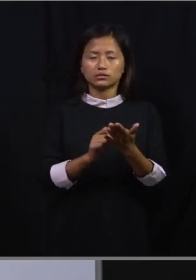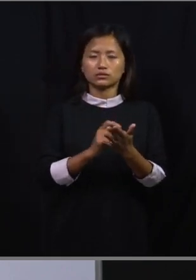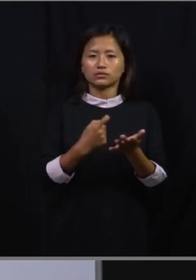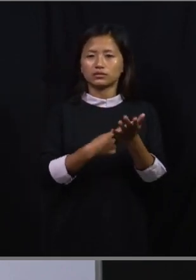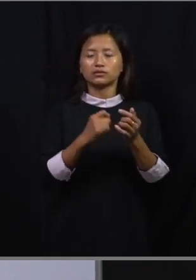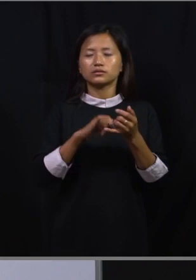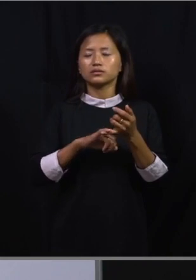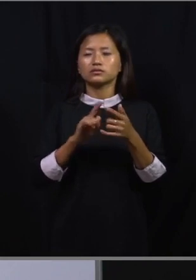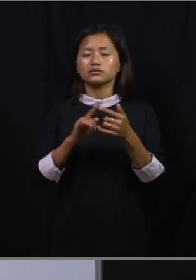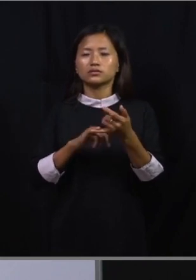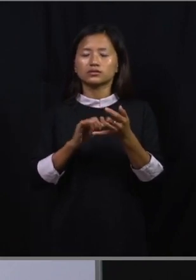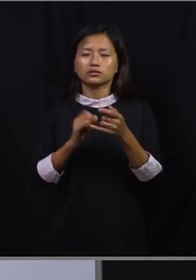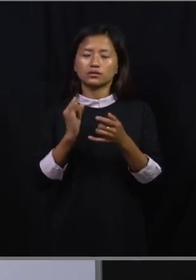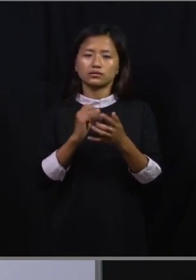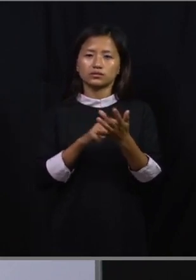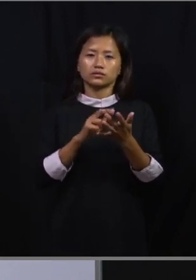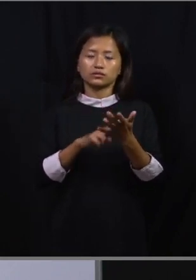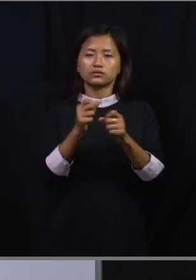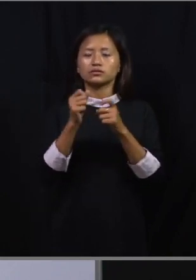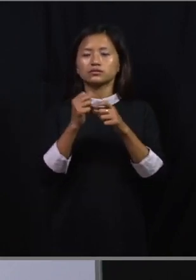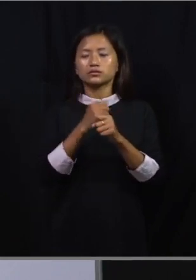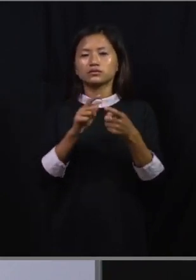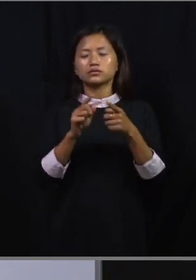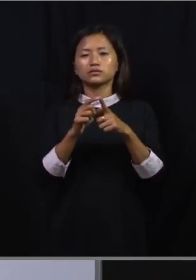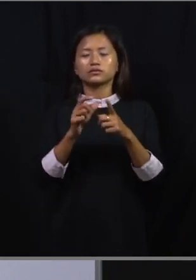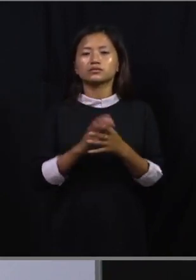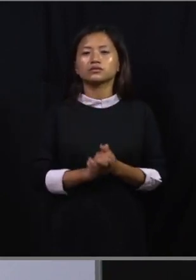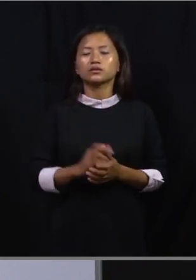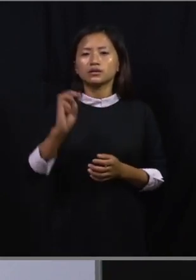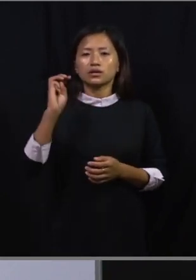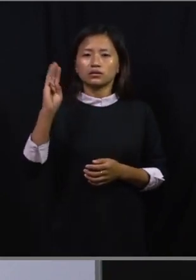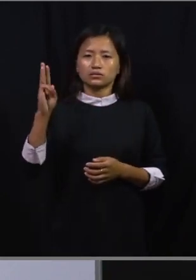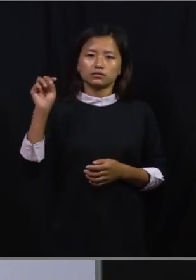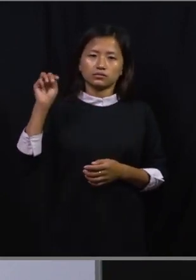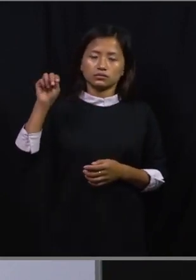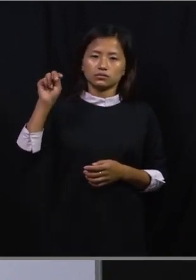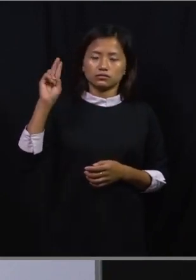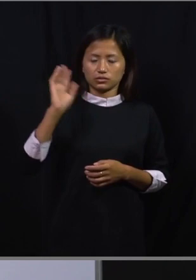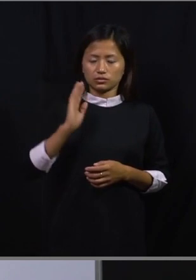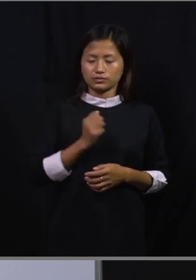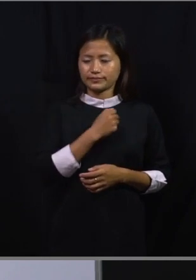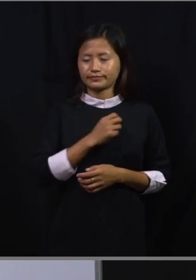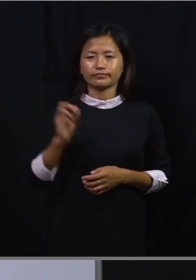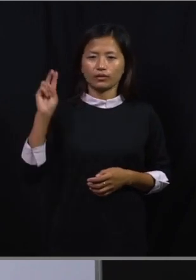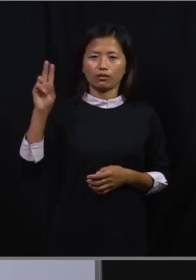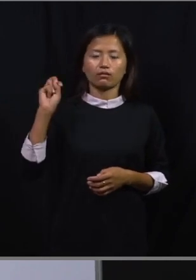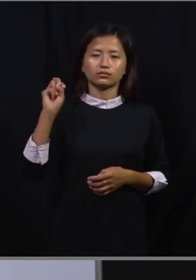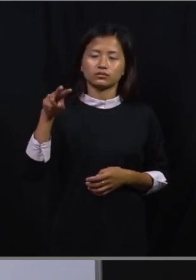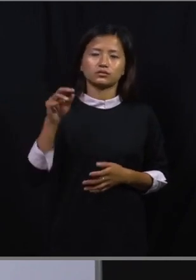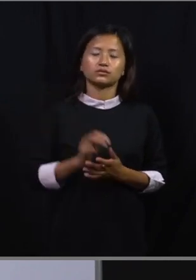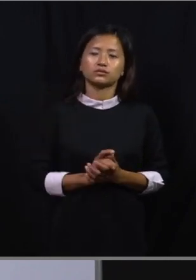remember, 1999, he resigned. And on 2000, when a fresh election was